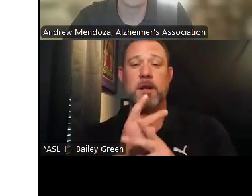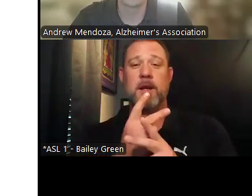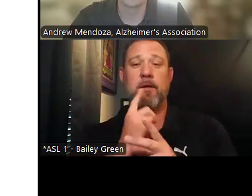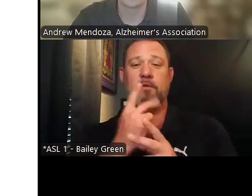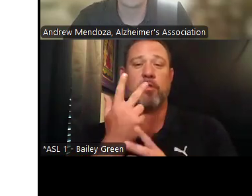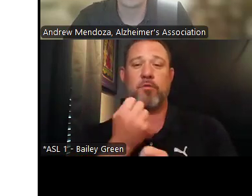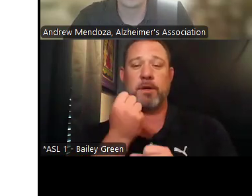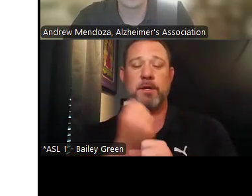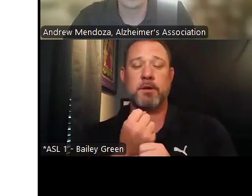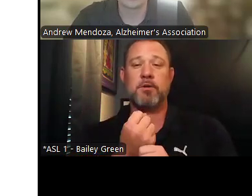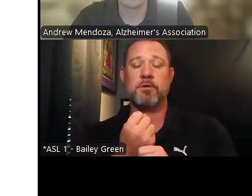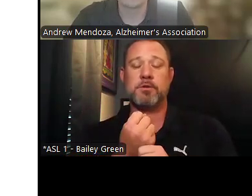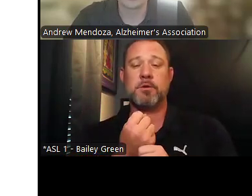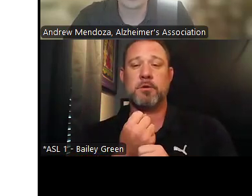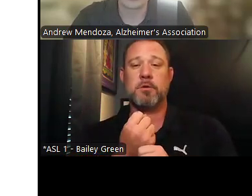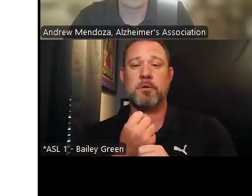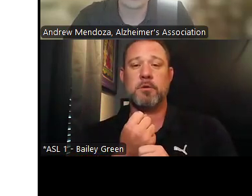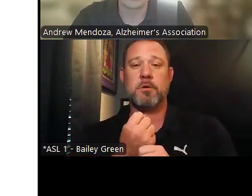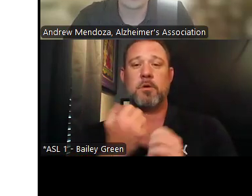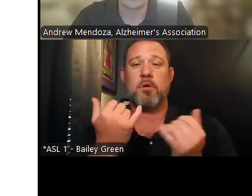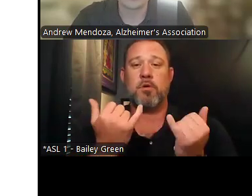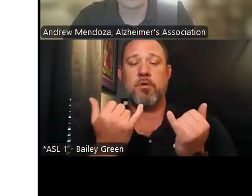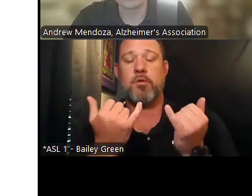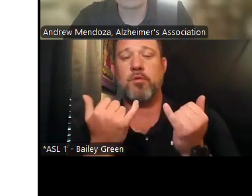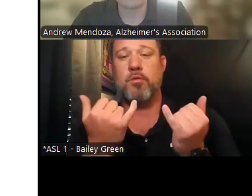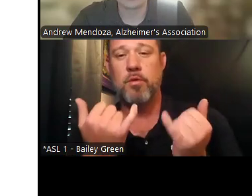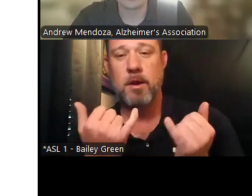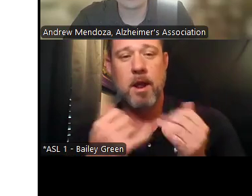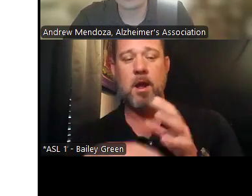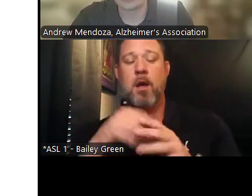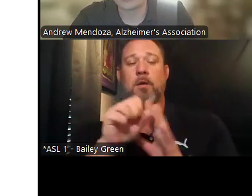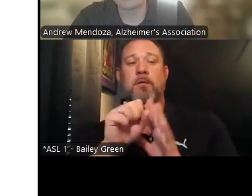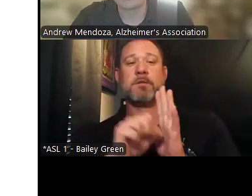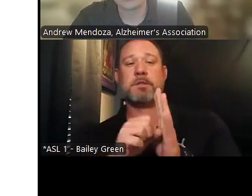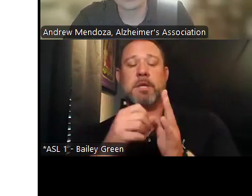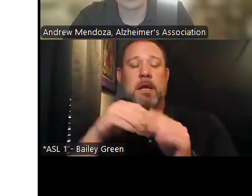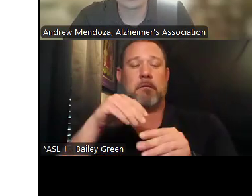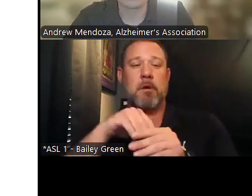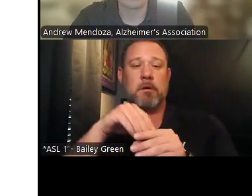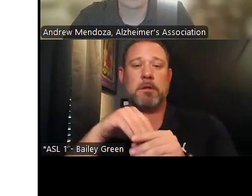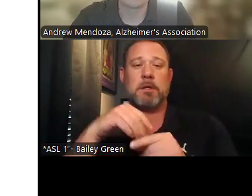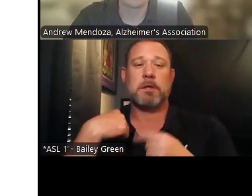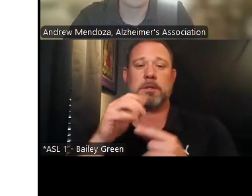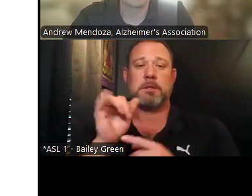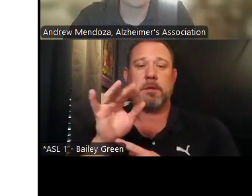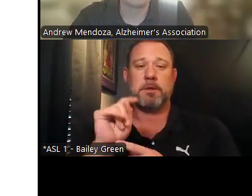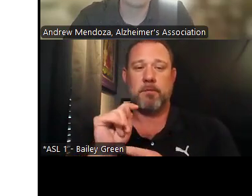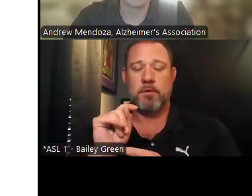3 years or so. Right now, they are out of state funding. They've been out of state funding since